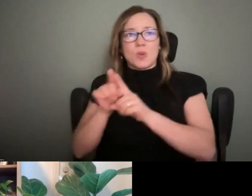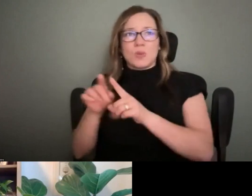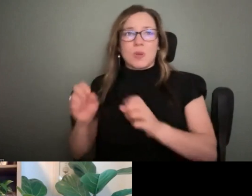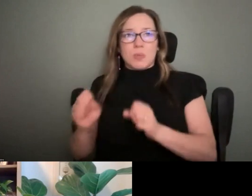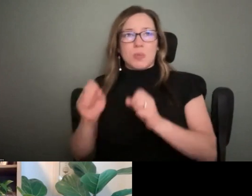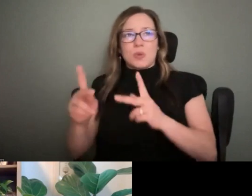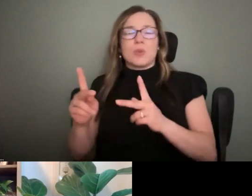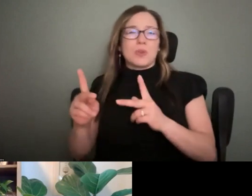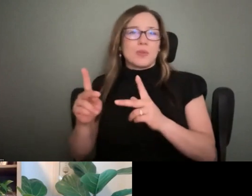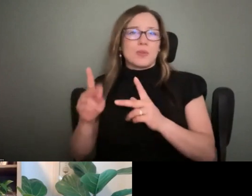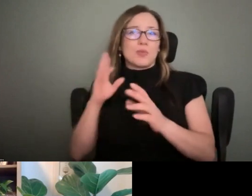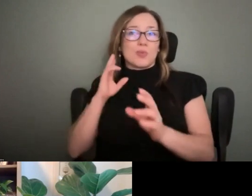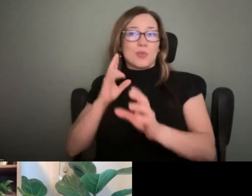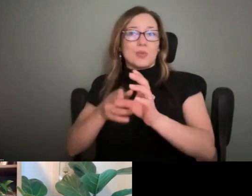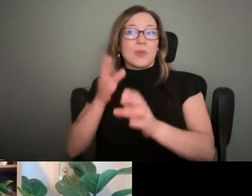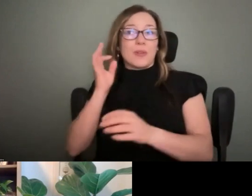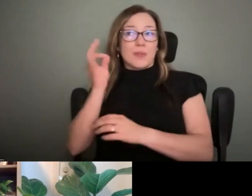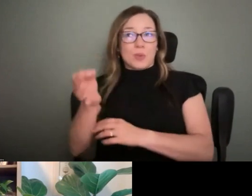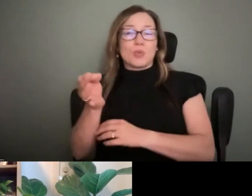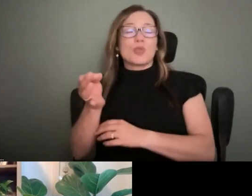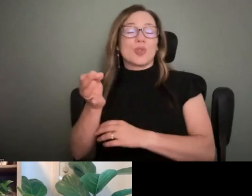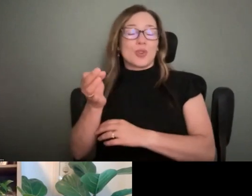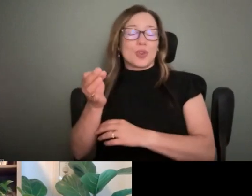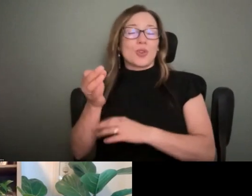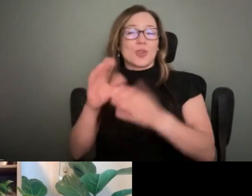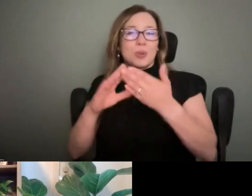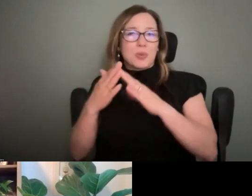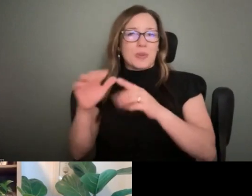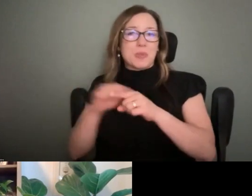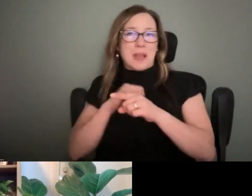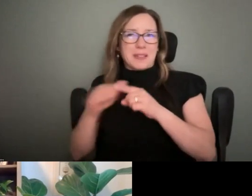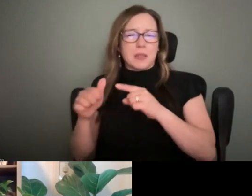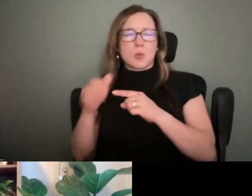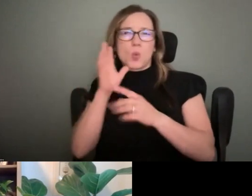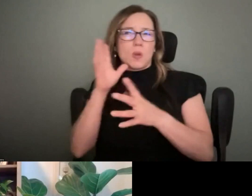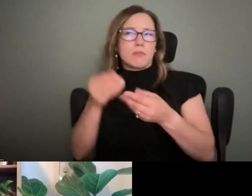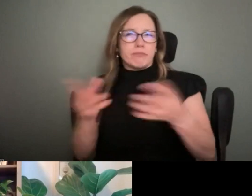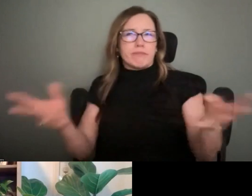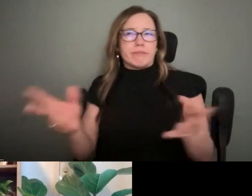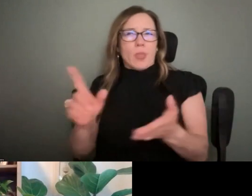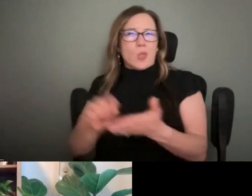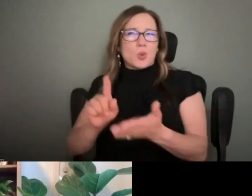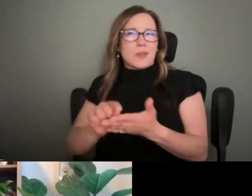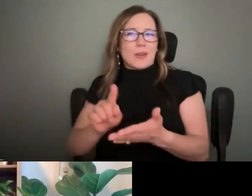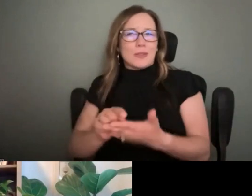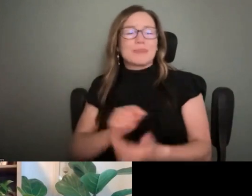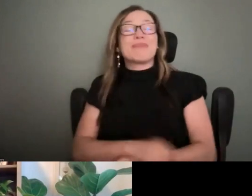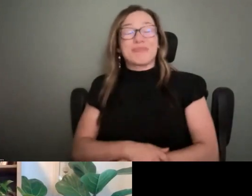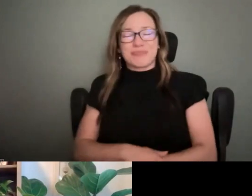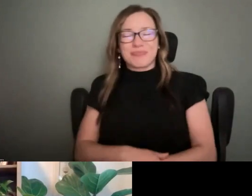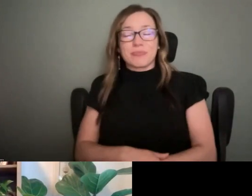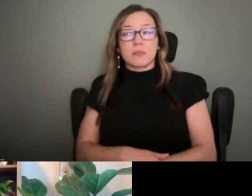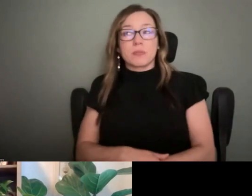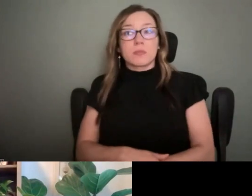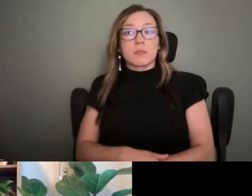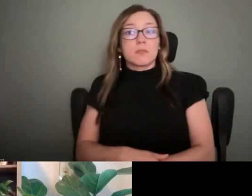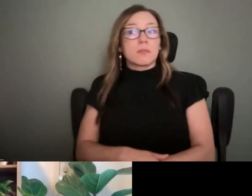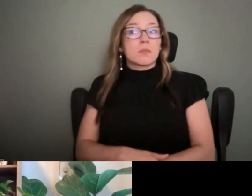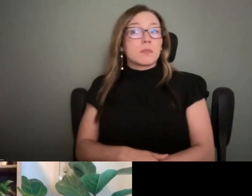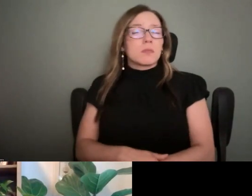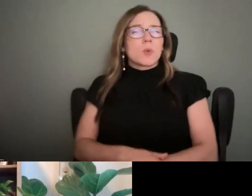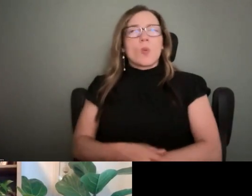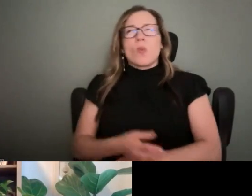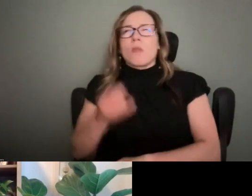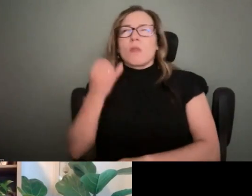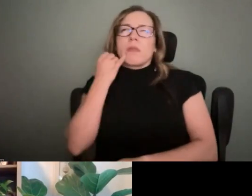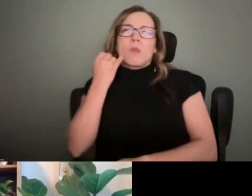opportunities to join future communities of practice through the newsletter. And on that note, if there is just one